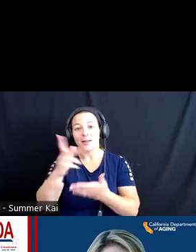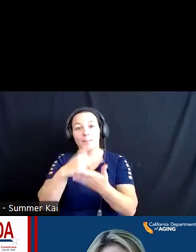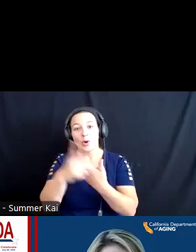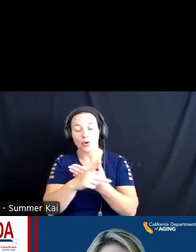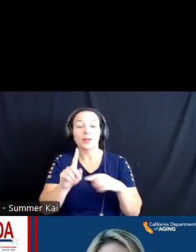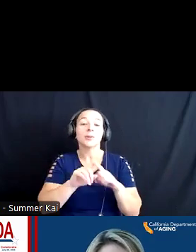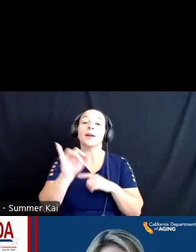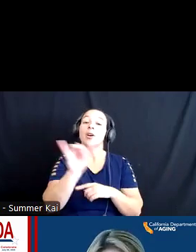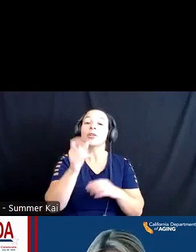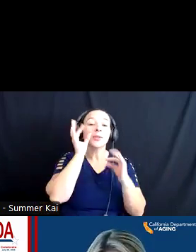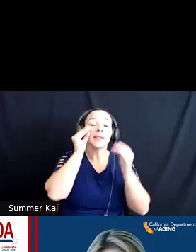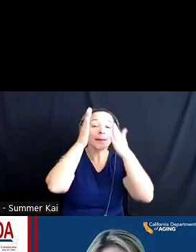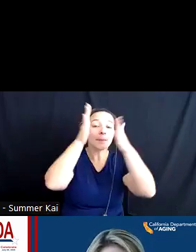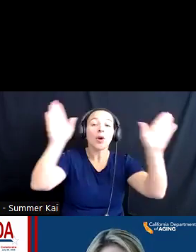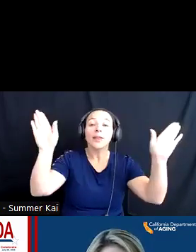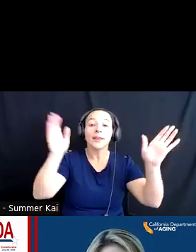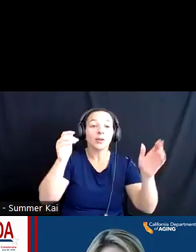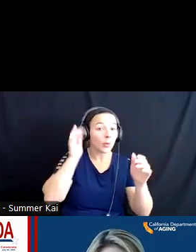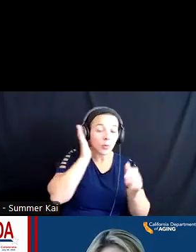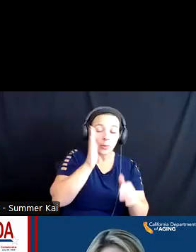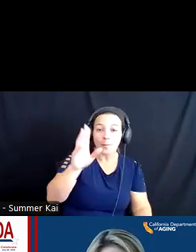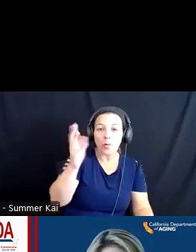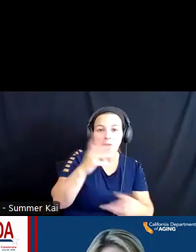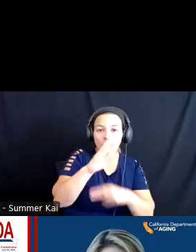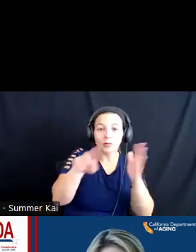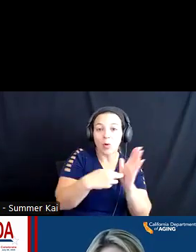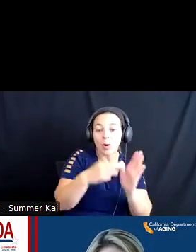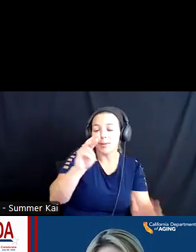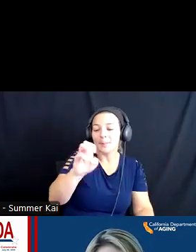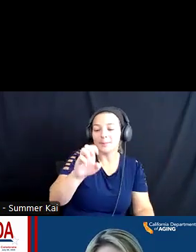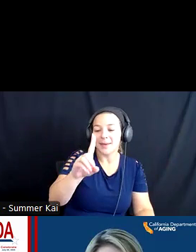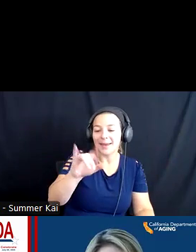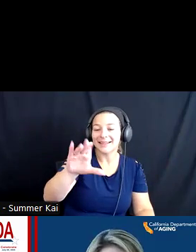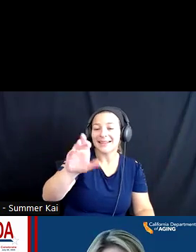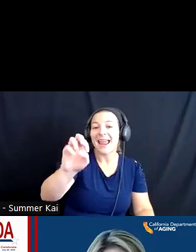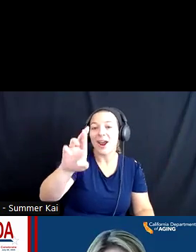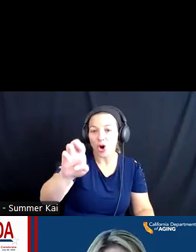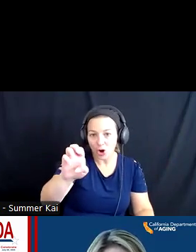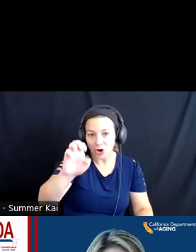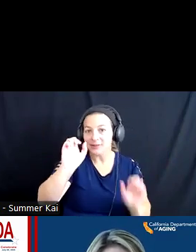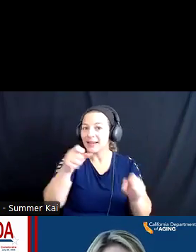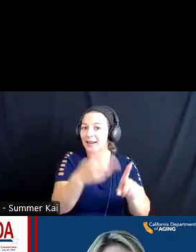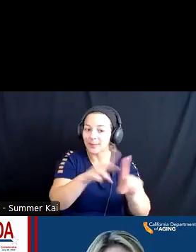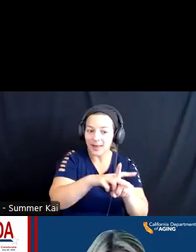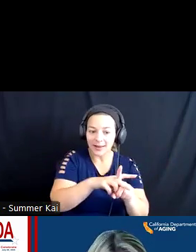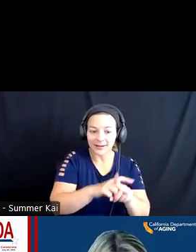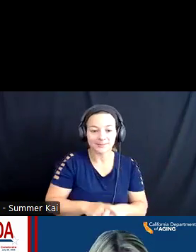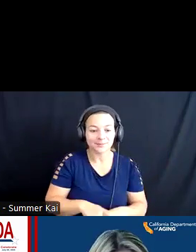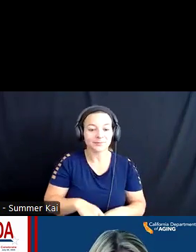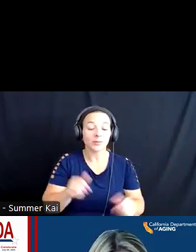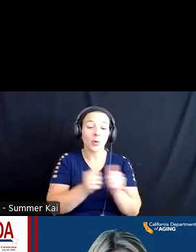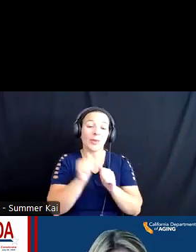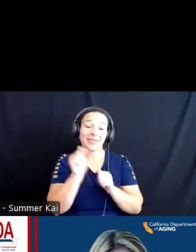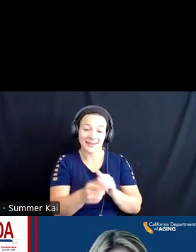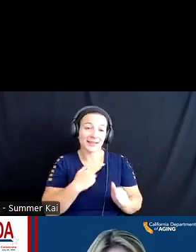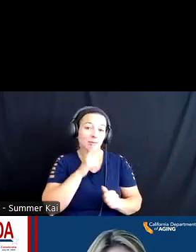broadly about what role Medicare could play in this conversation about our LTSS financing crisis. So with this, I'm